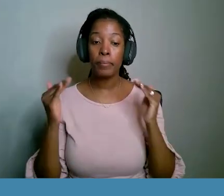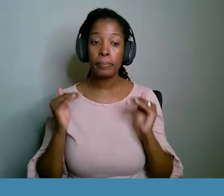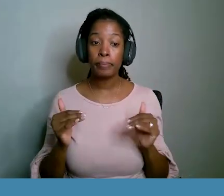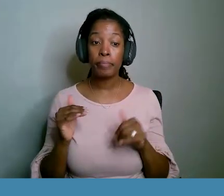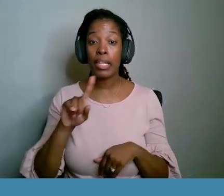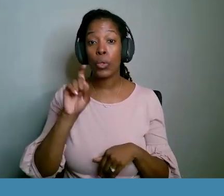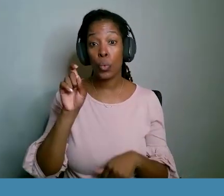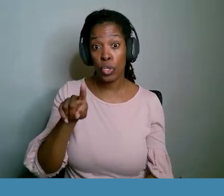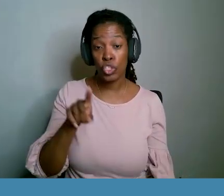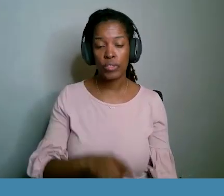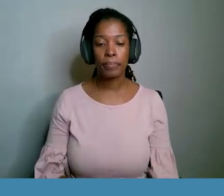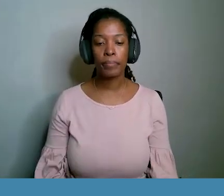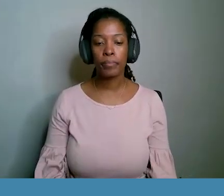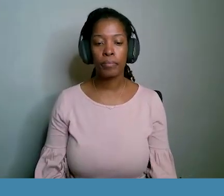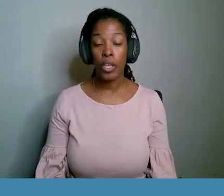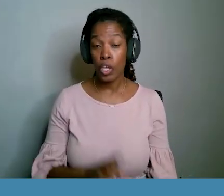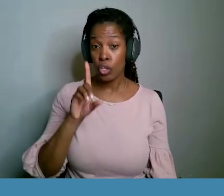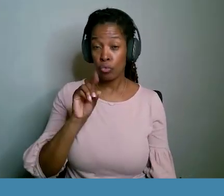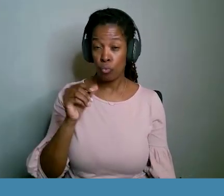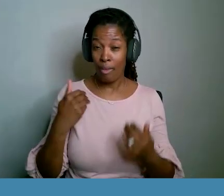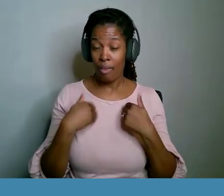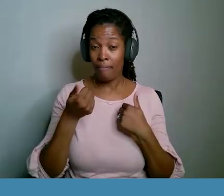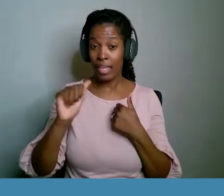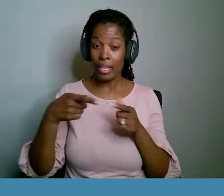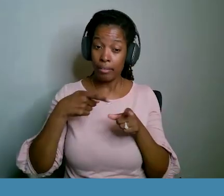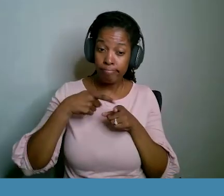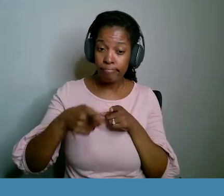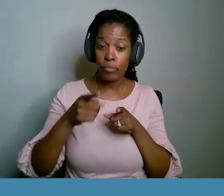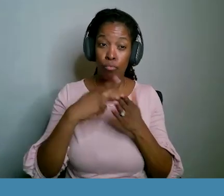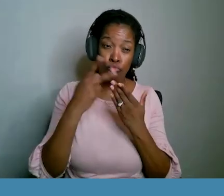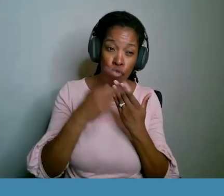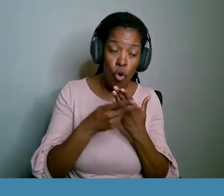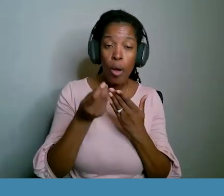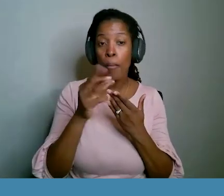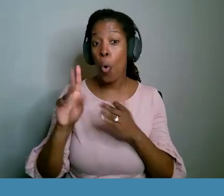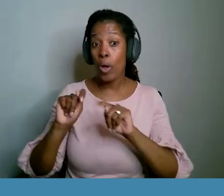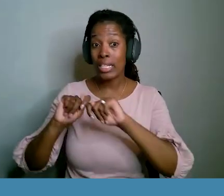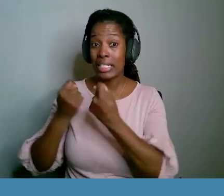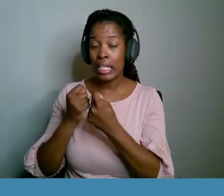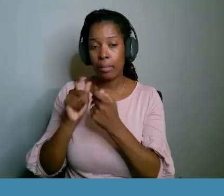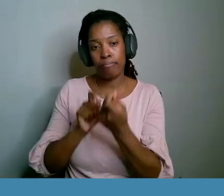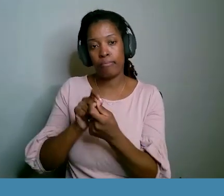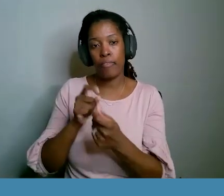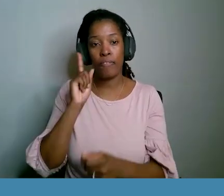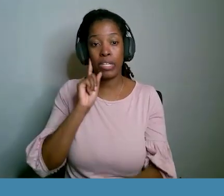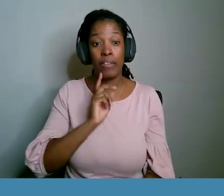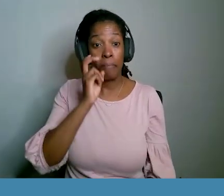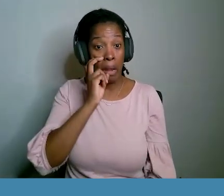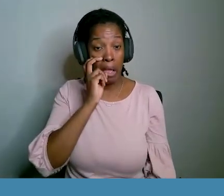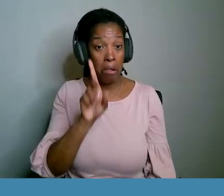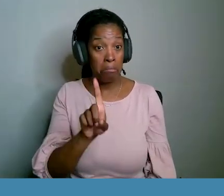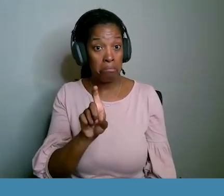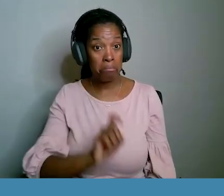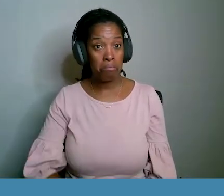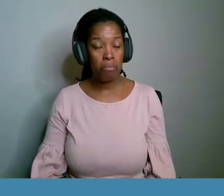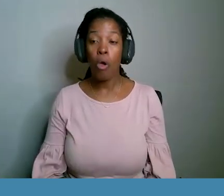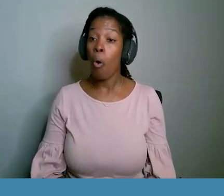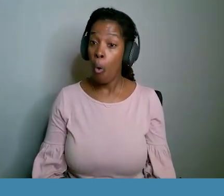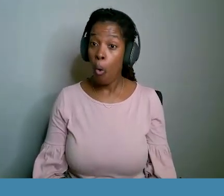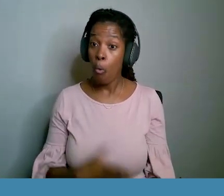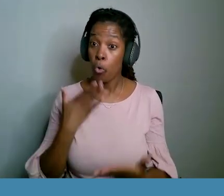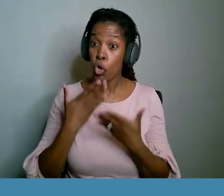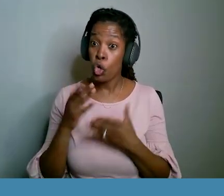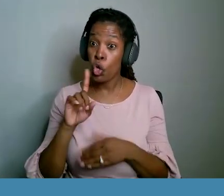Another question is there a specialized program or team to work with the deaf and blind? That's a great question.